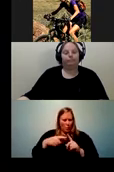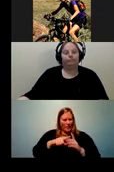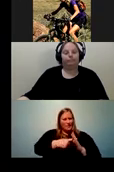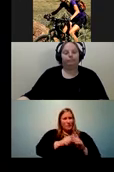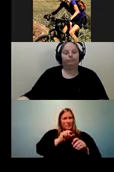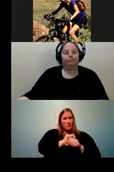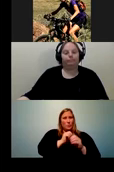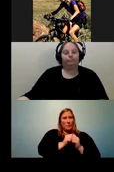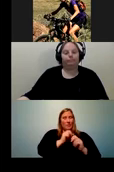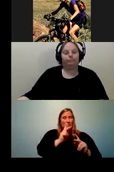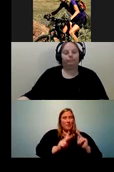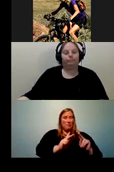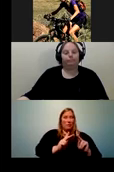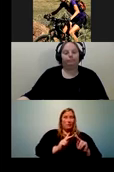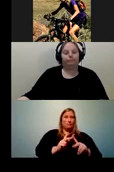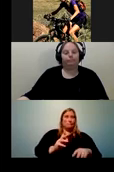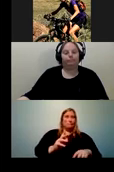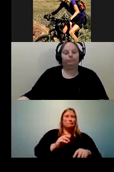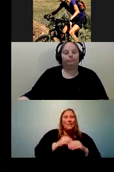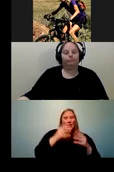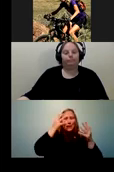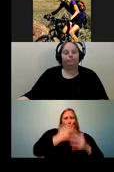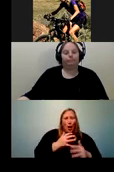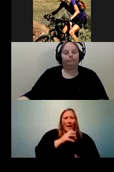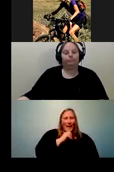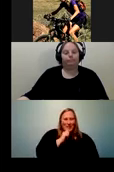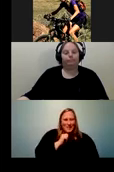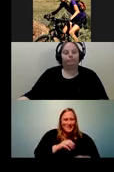people back in the dark ages,